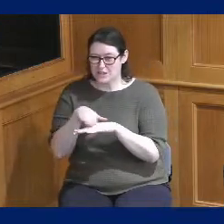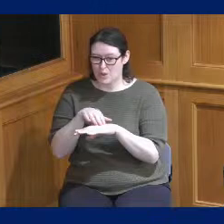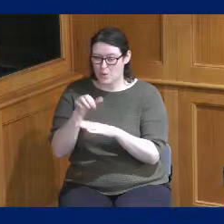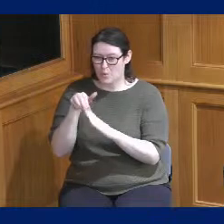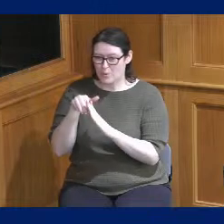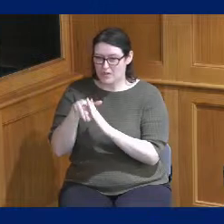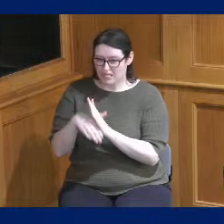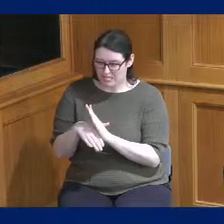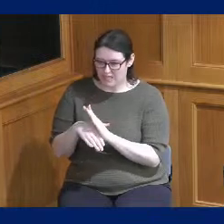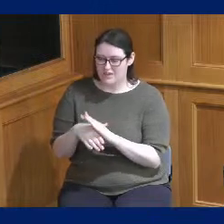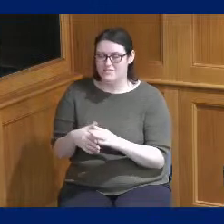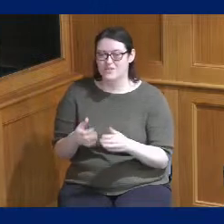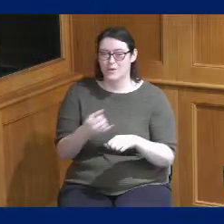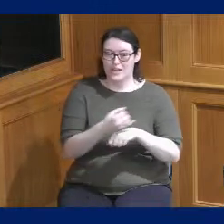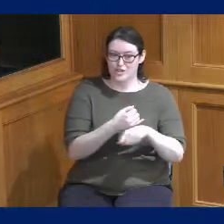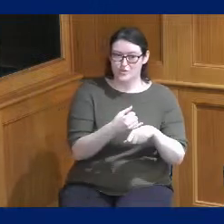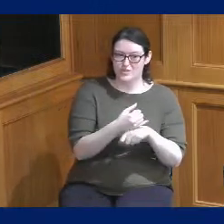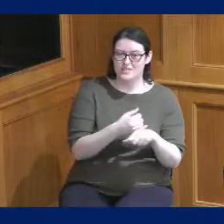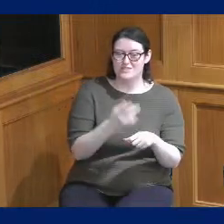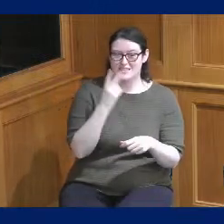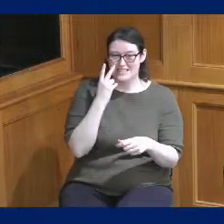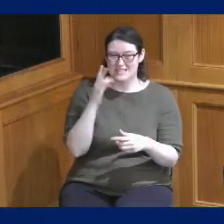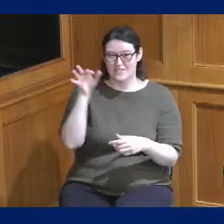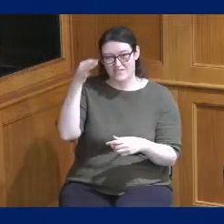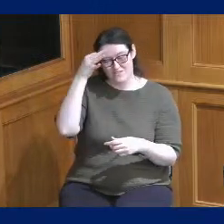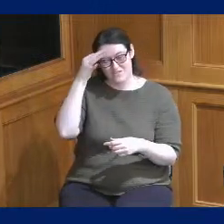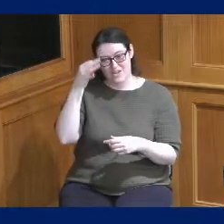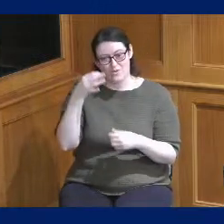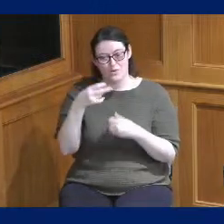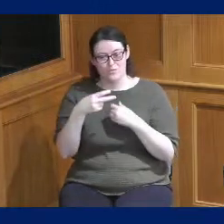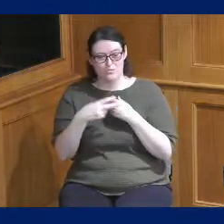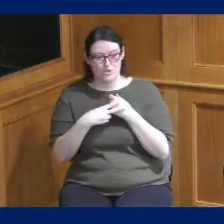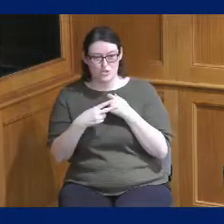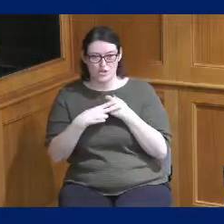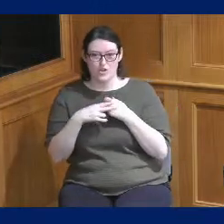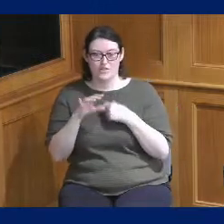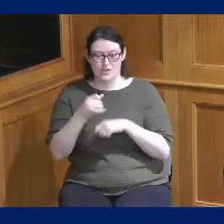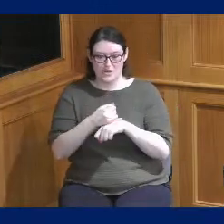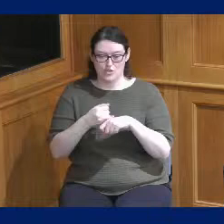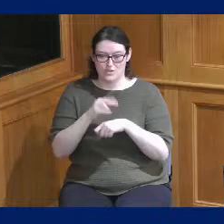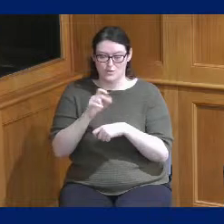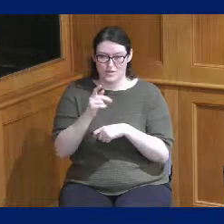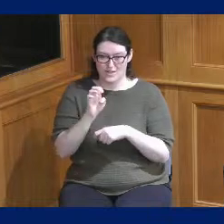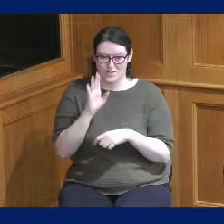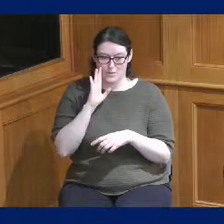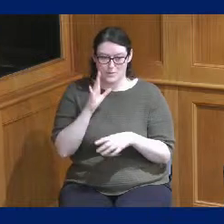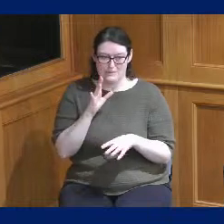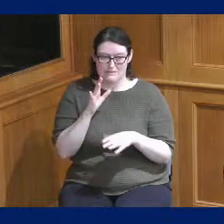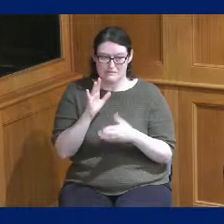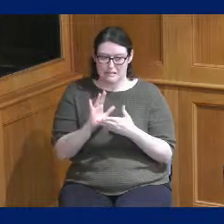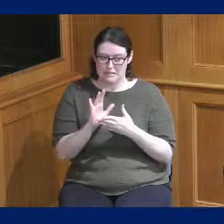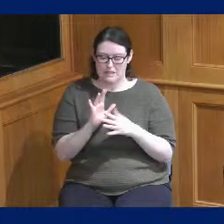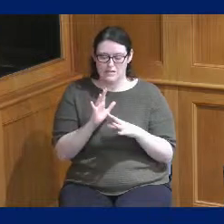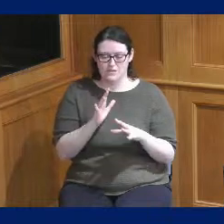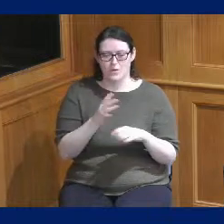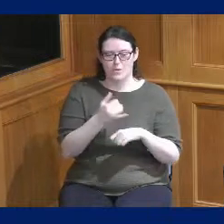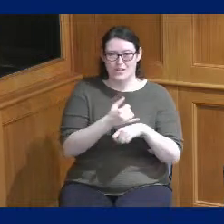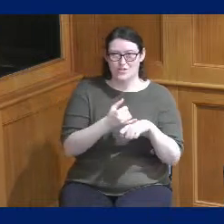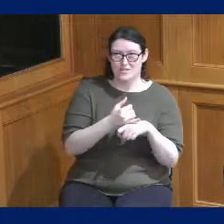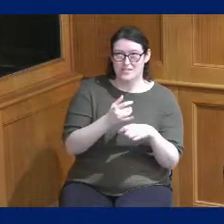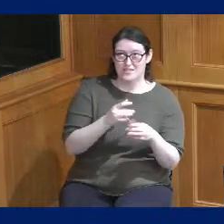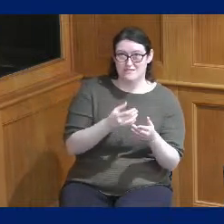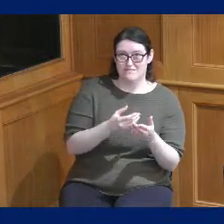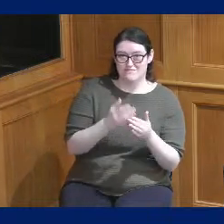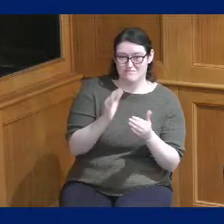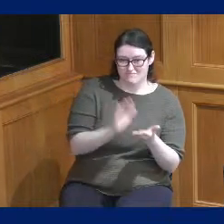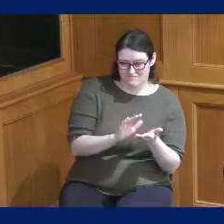in interest earnings as the Federal Reserve pulls back on interest rates. We hope to continue to see an